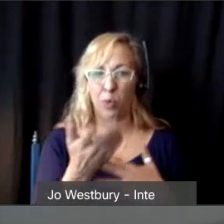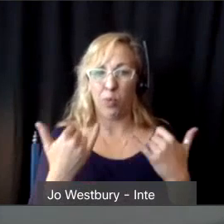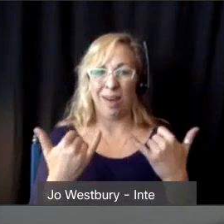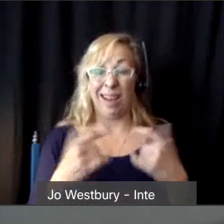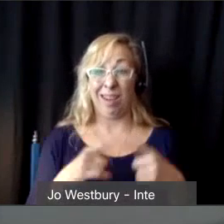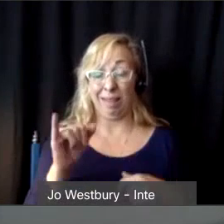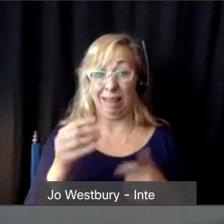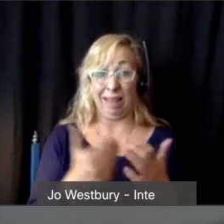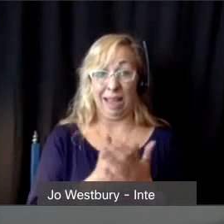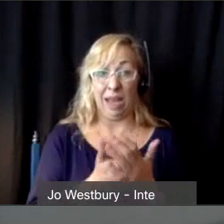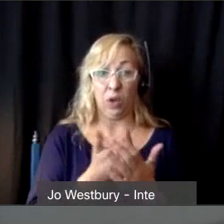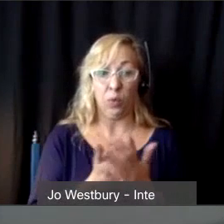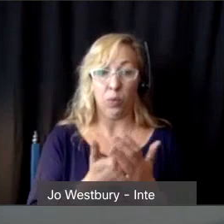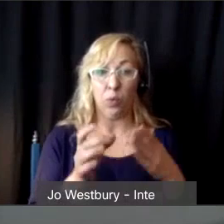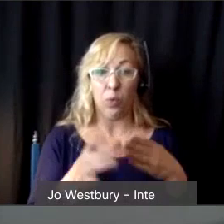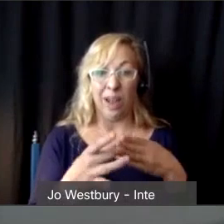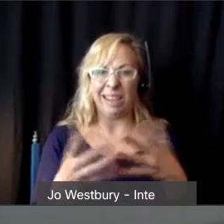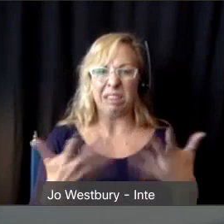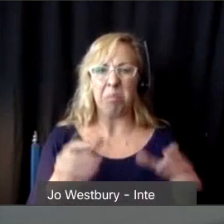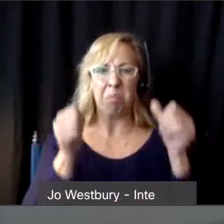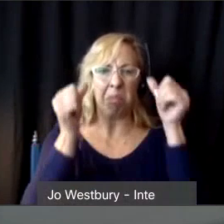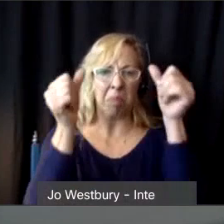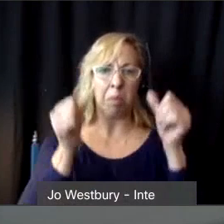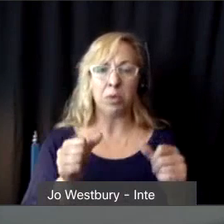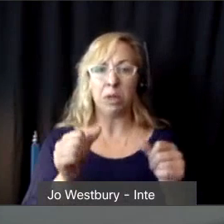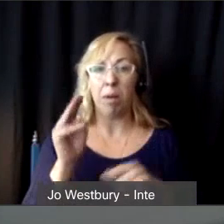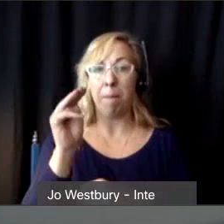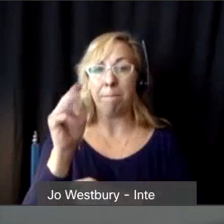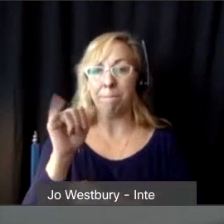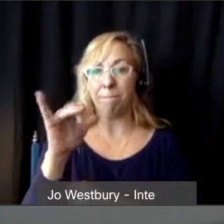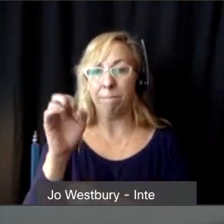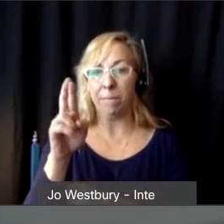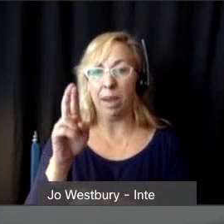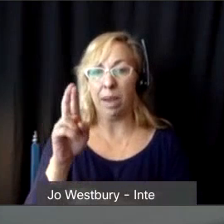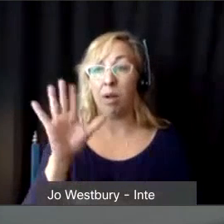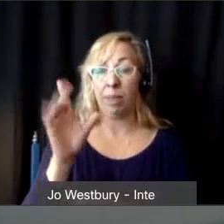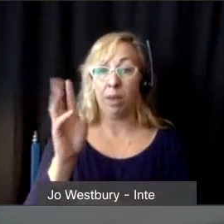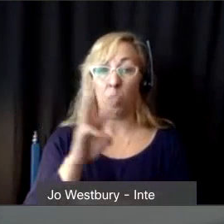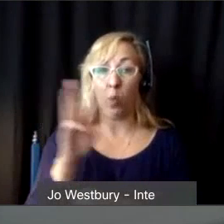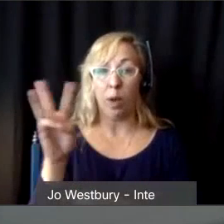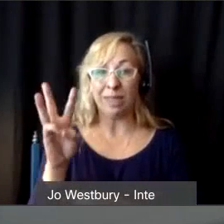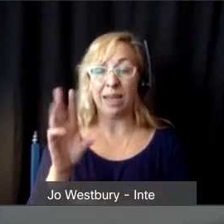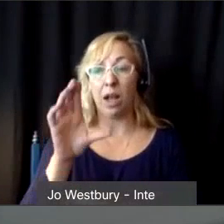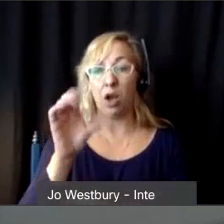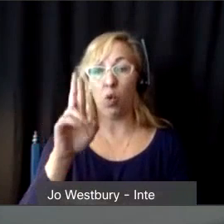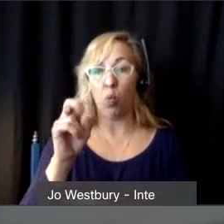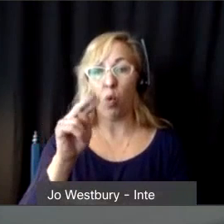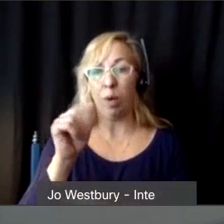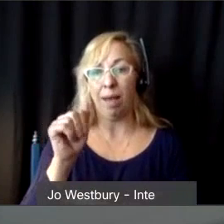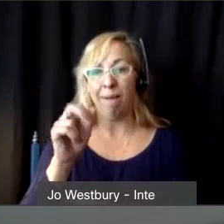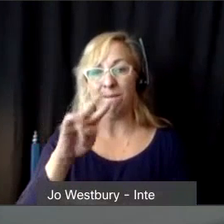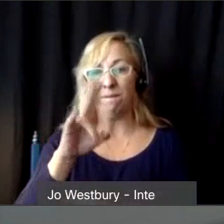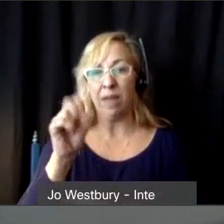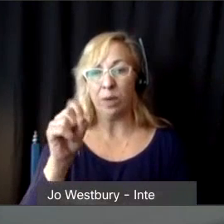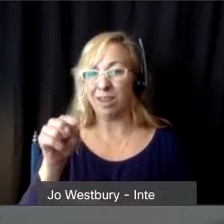is posted on the mayor's website, coronavirus.dc.gov. I'll need to check